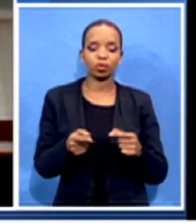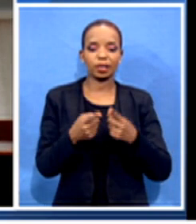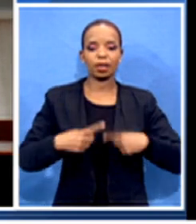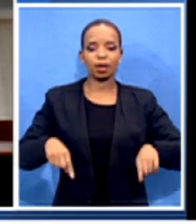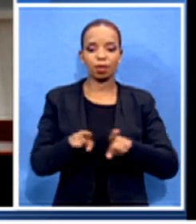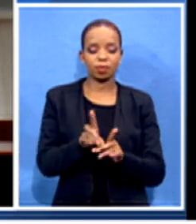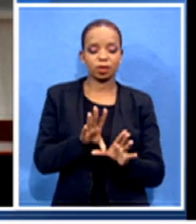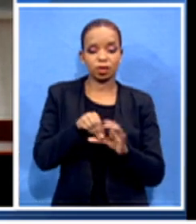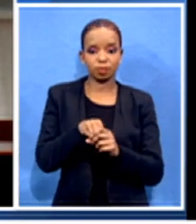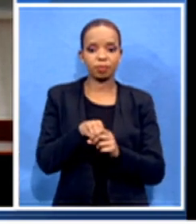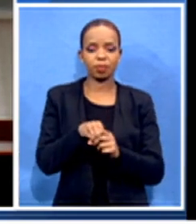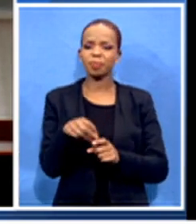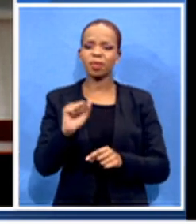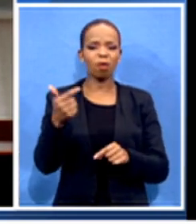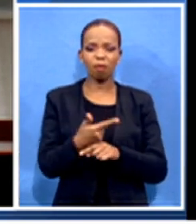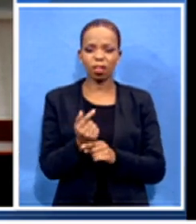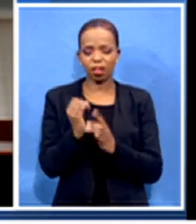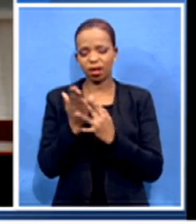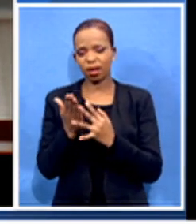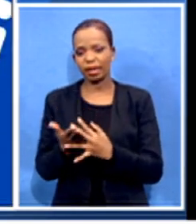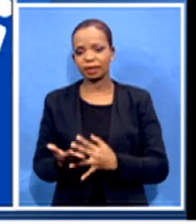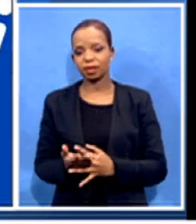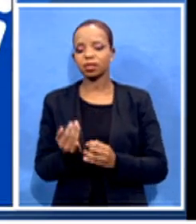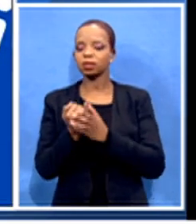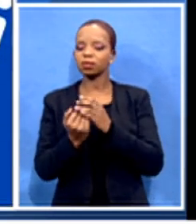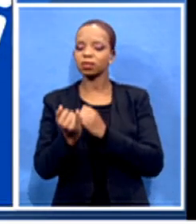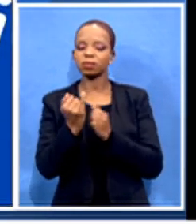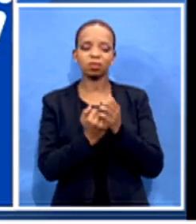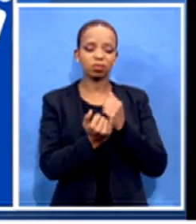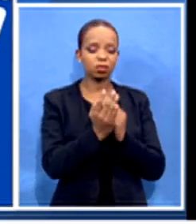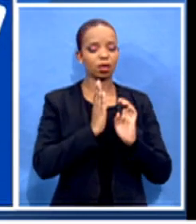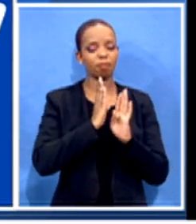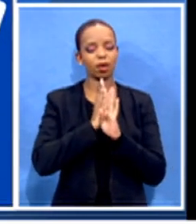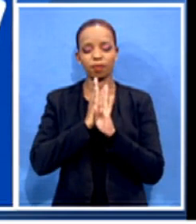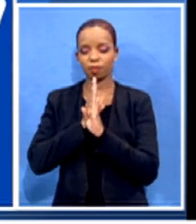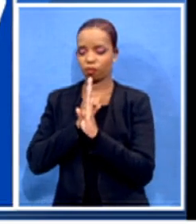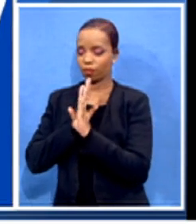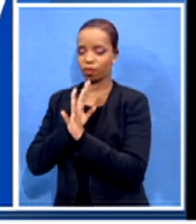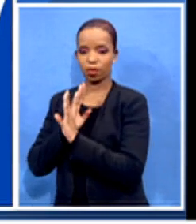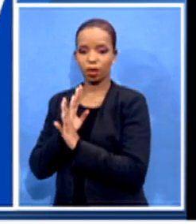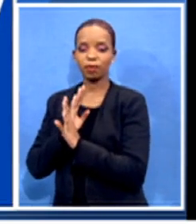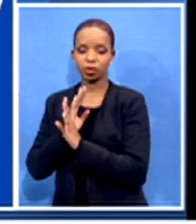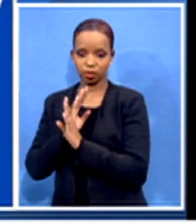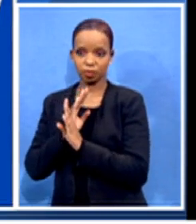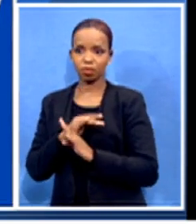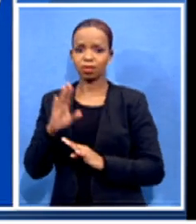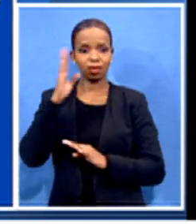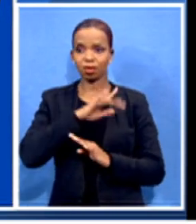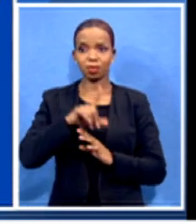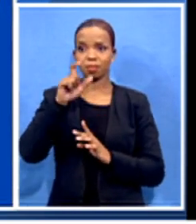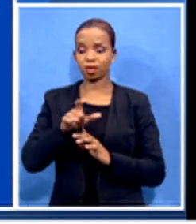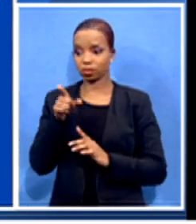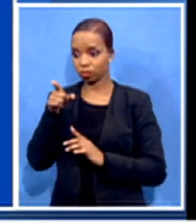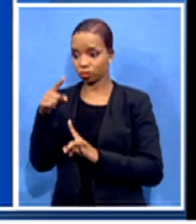All the cases are treated individually and privately. No one would no one would know